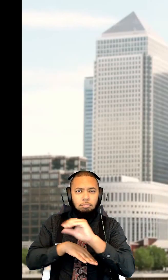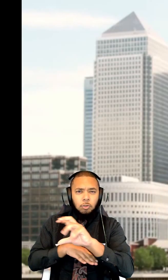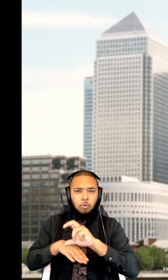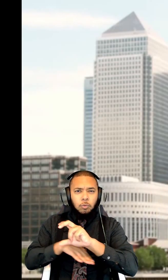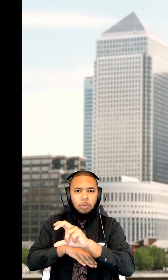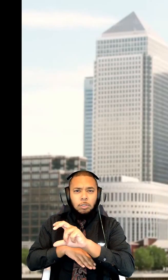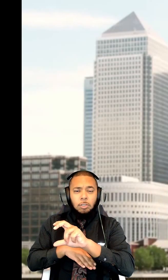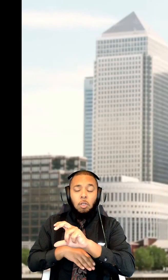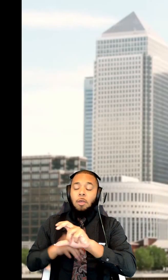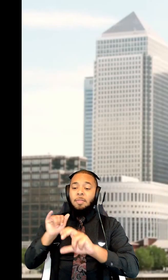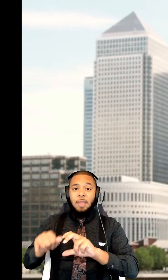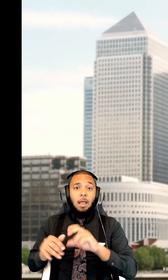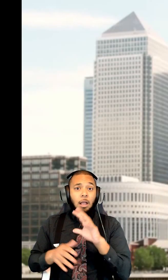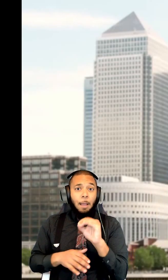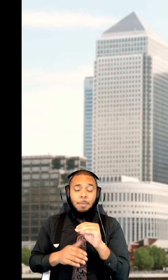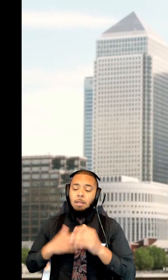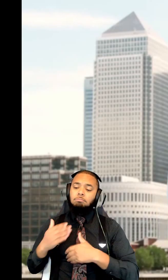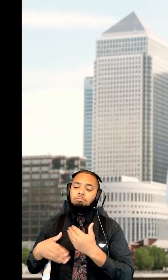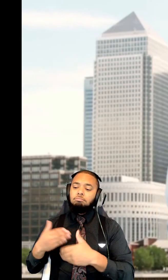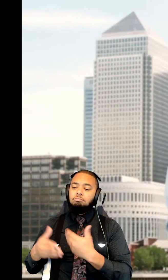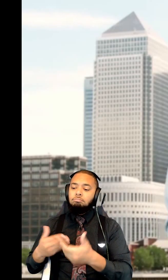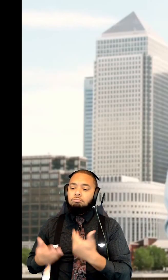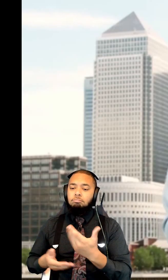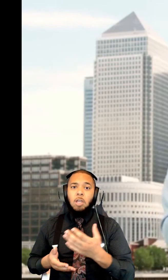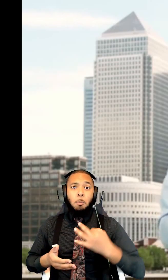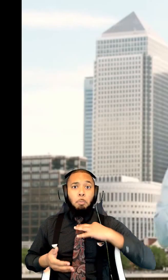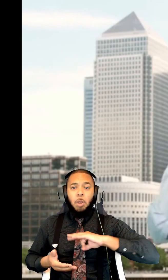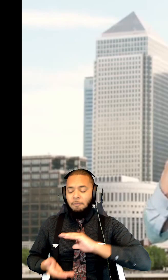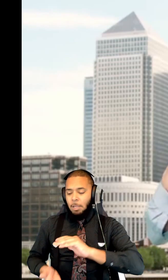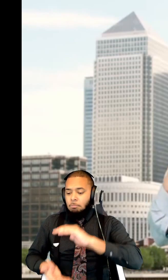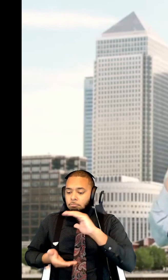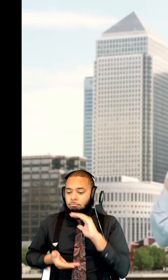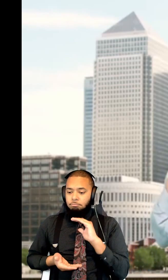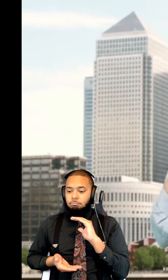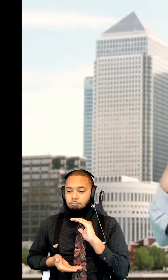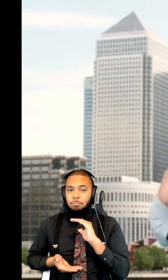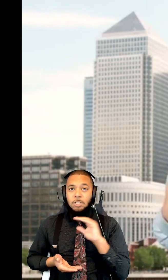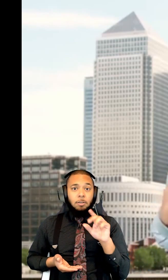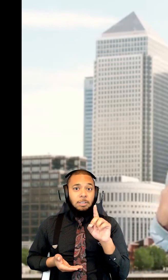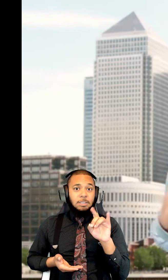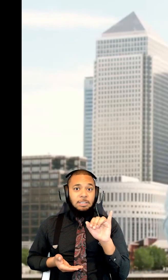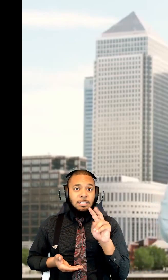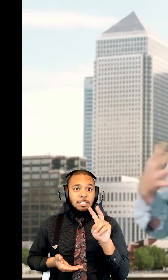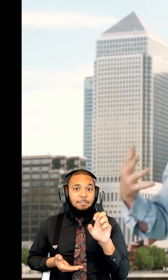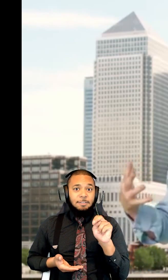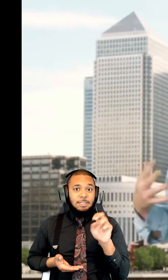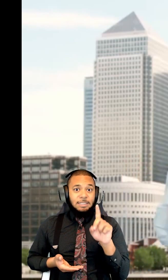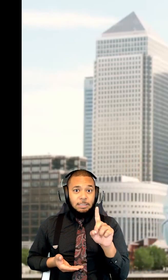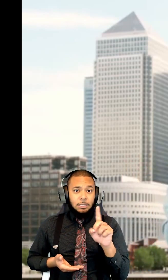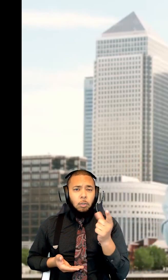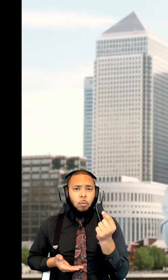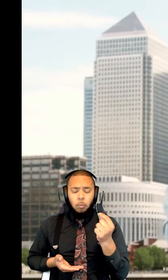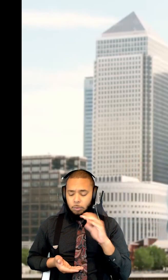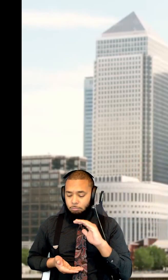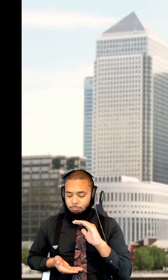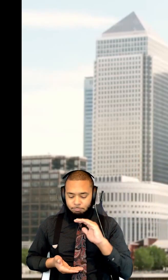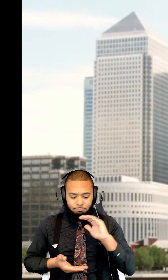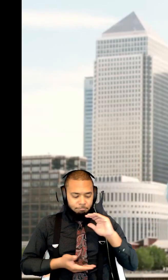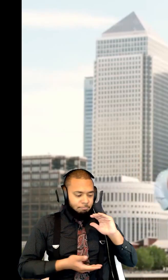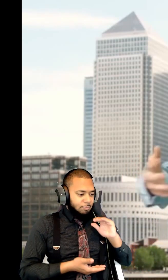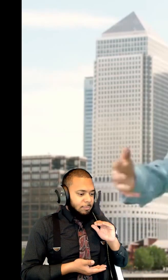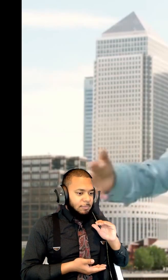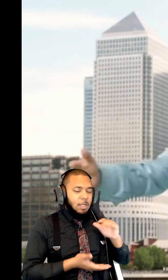does really well, so they have profits. A dividend is when the company says, you know what, we have all these profits,